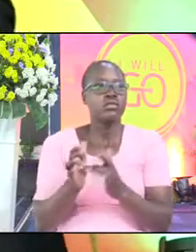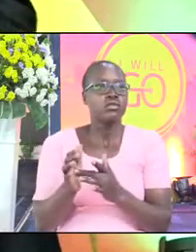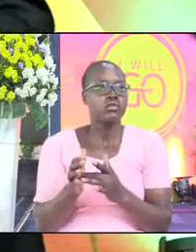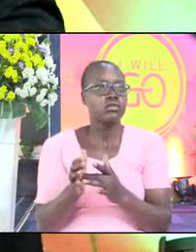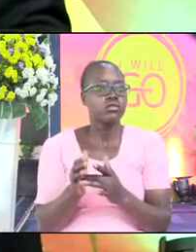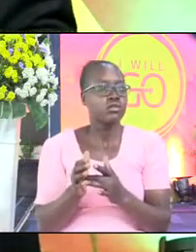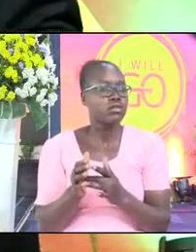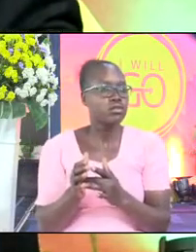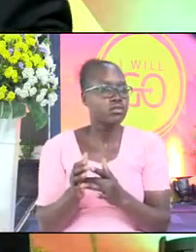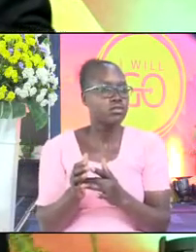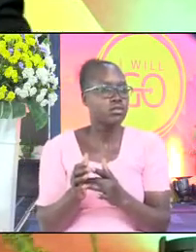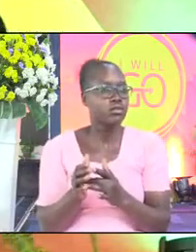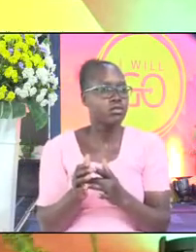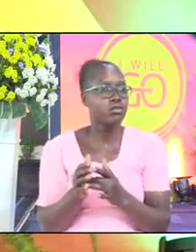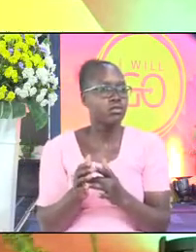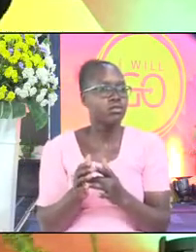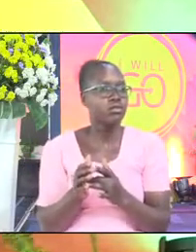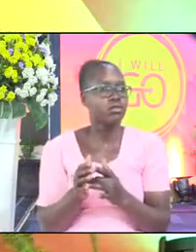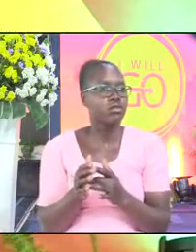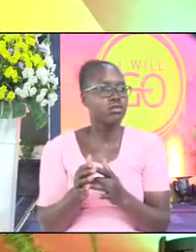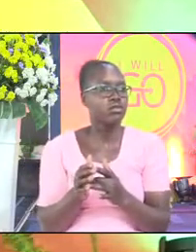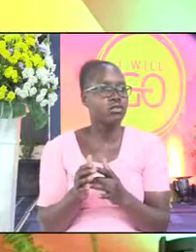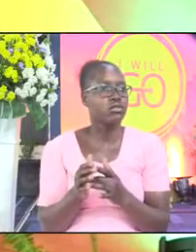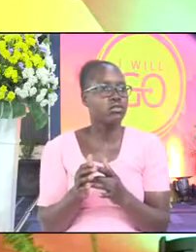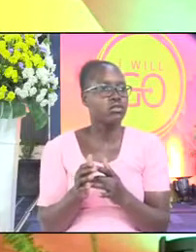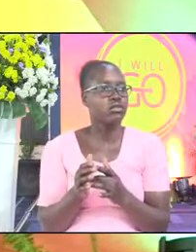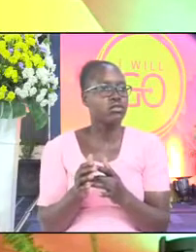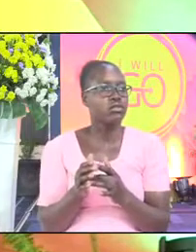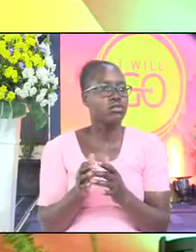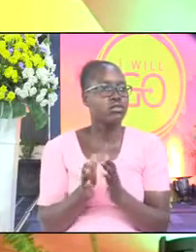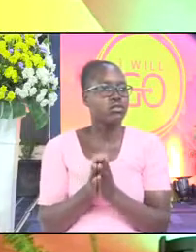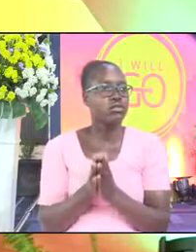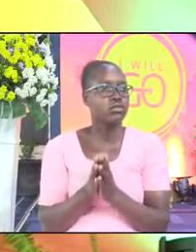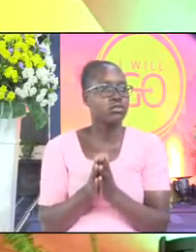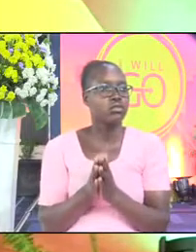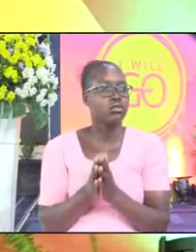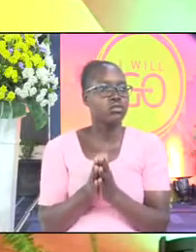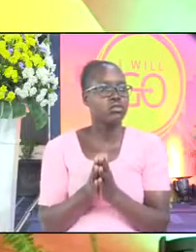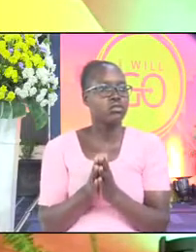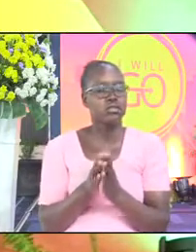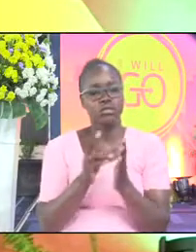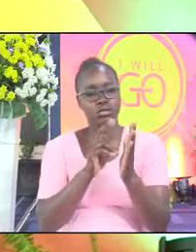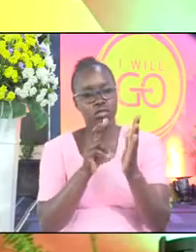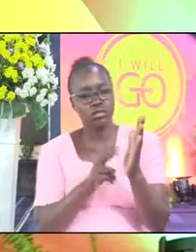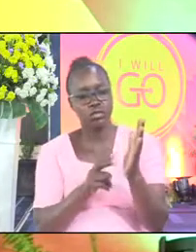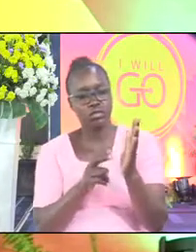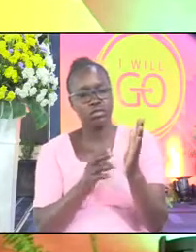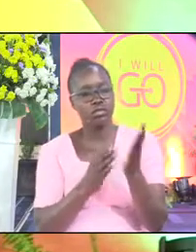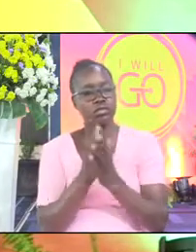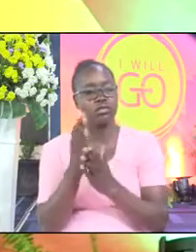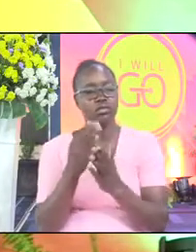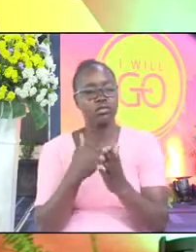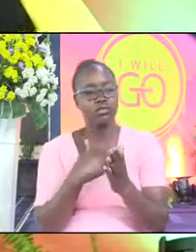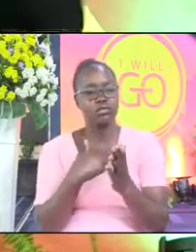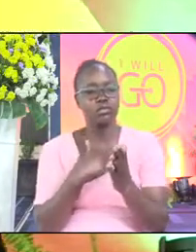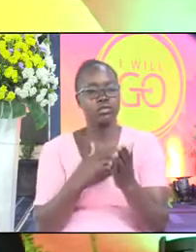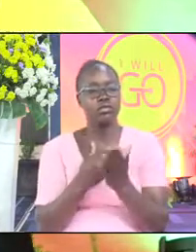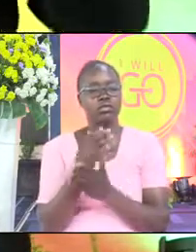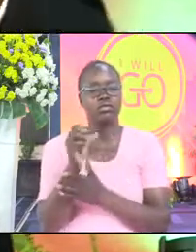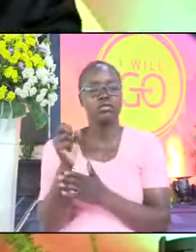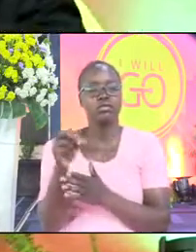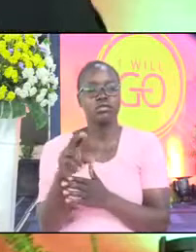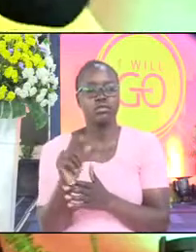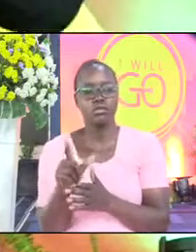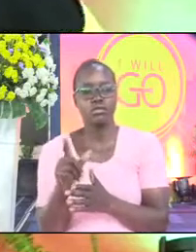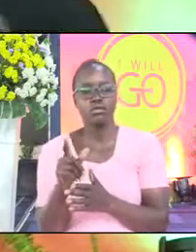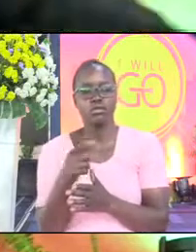at Jacob's well. He read me. He saw through me. He